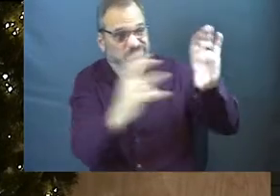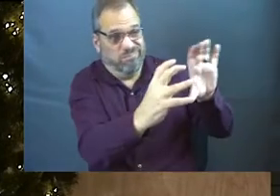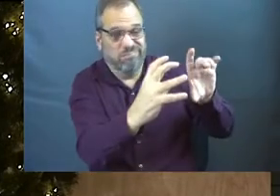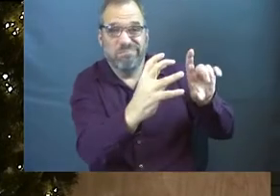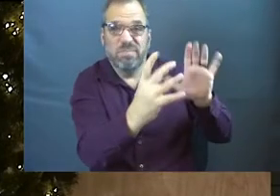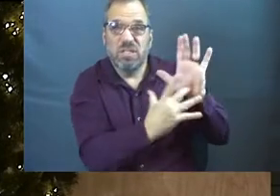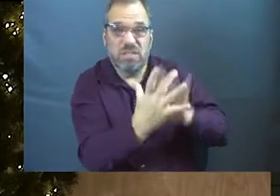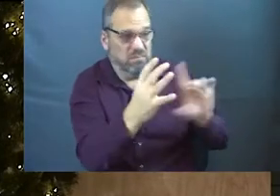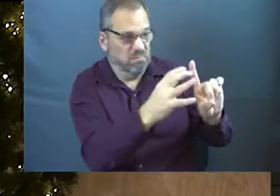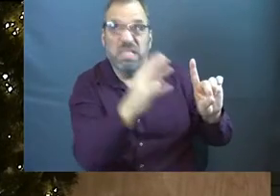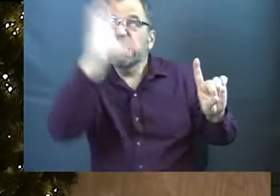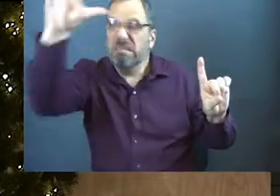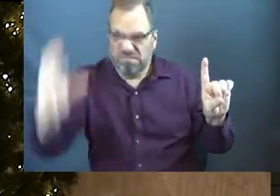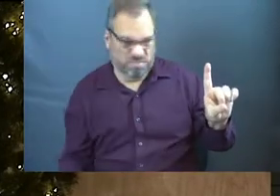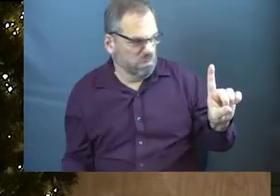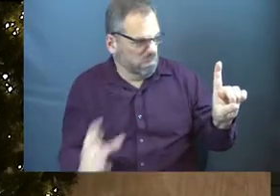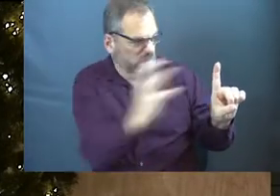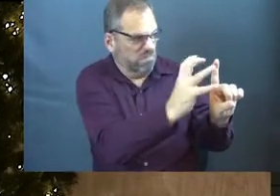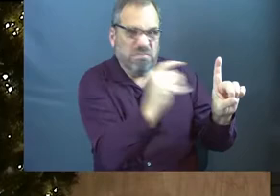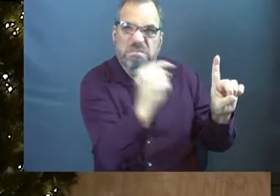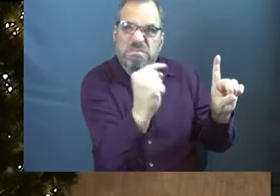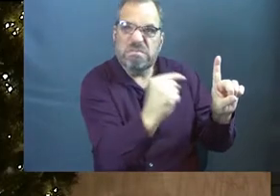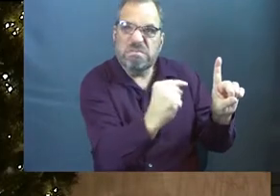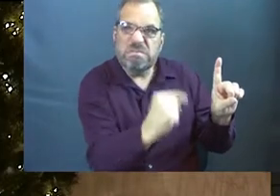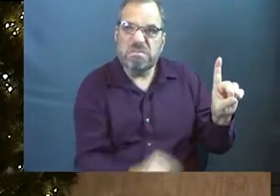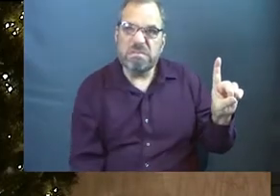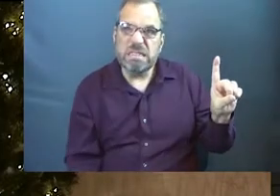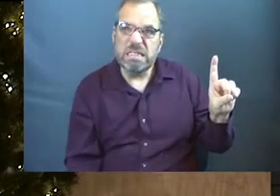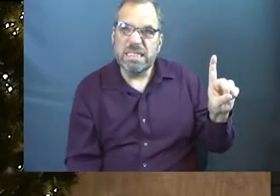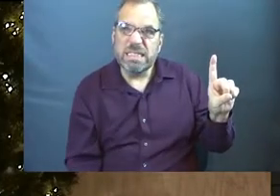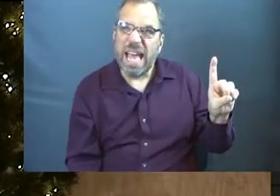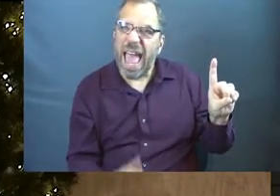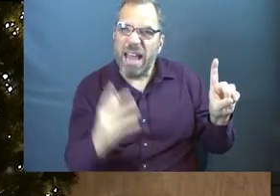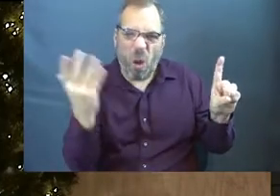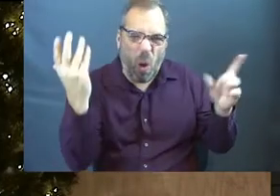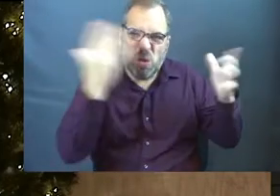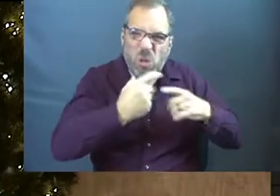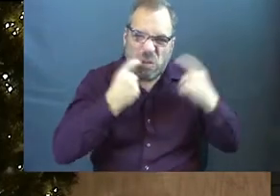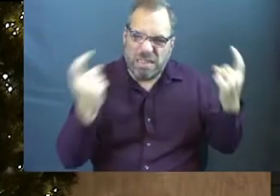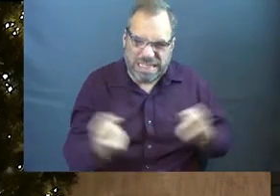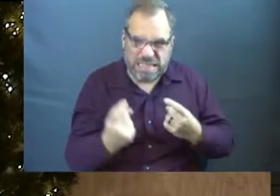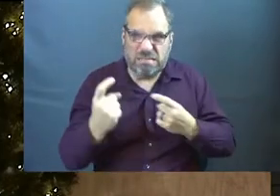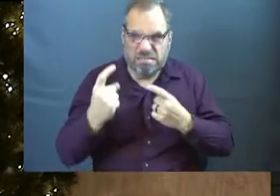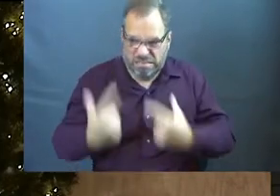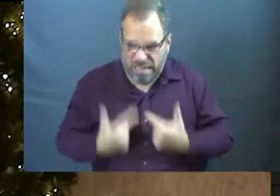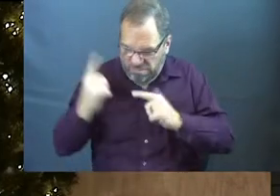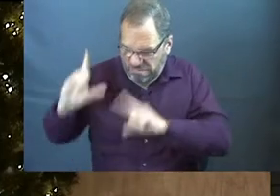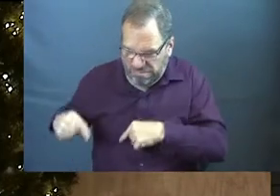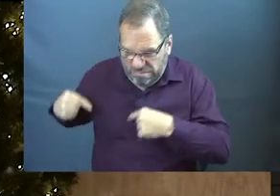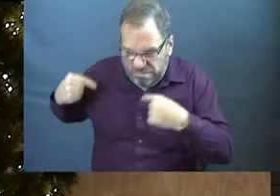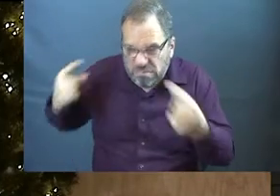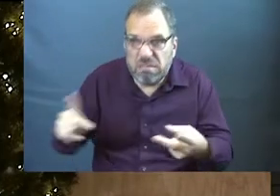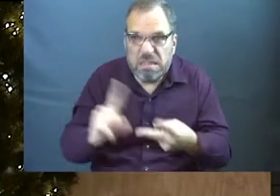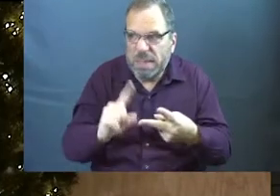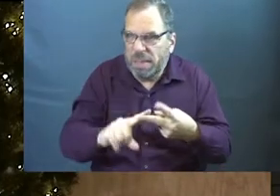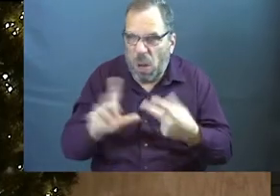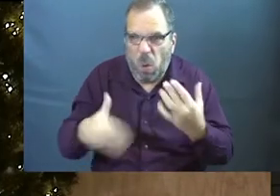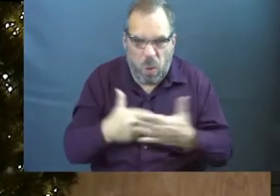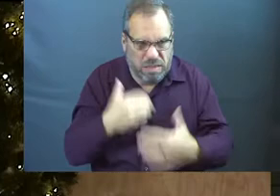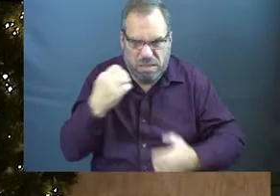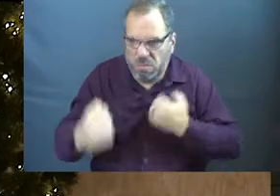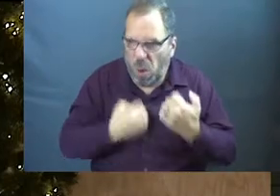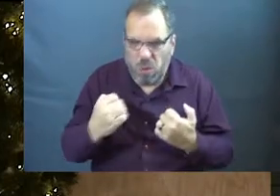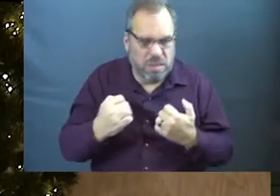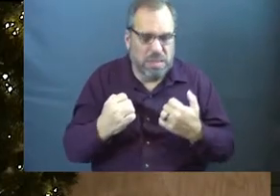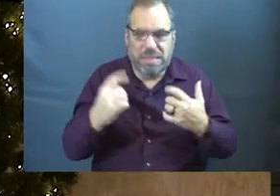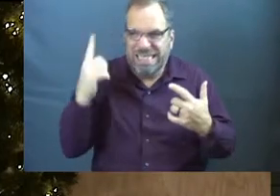the sins of the world, he took on your sins. And when we think about every dark and selfish act that we've ever done, and we think about what should the emotional